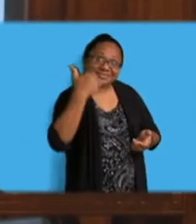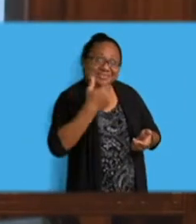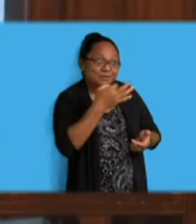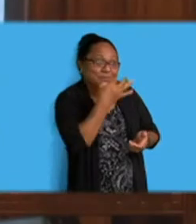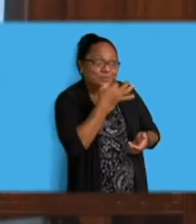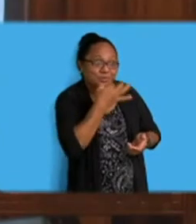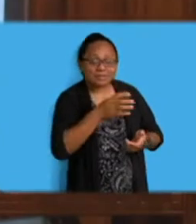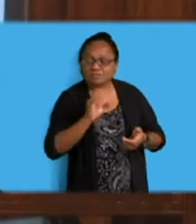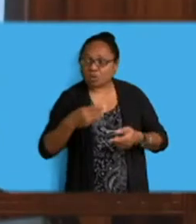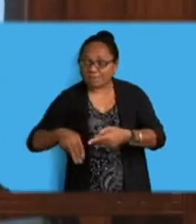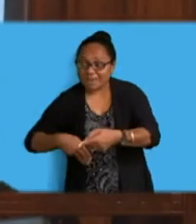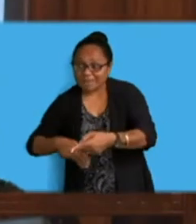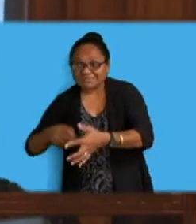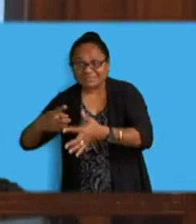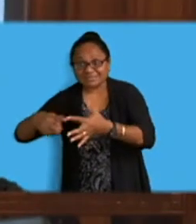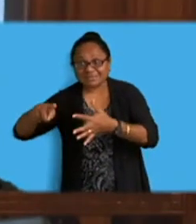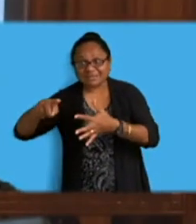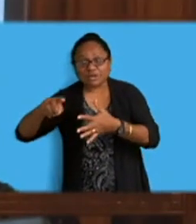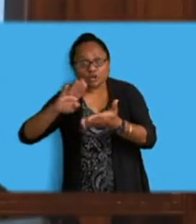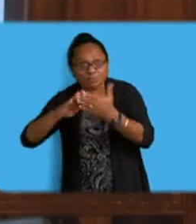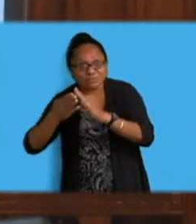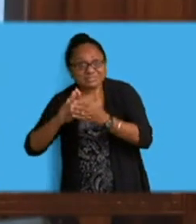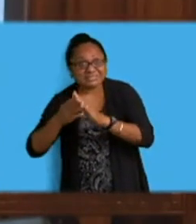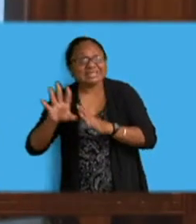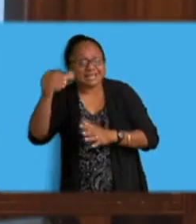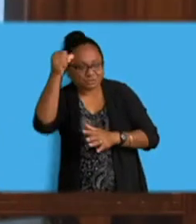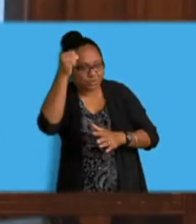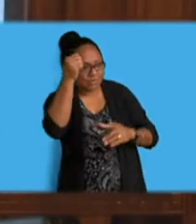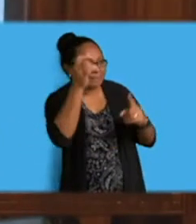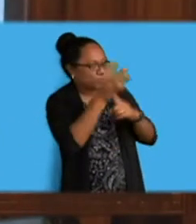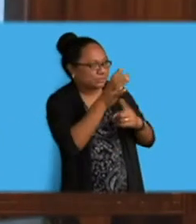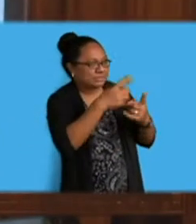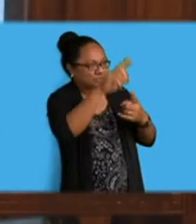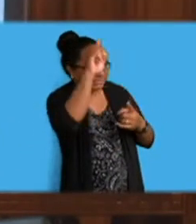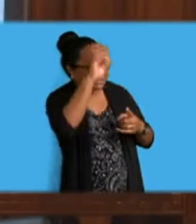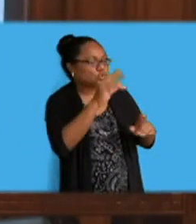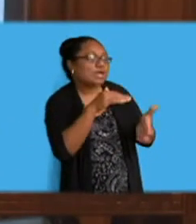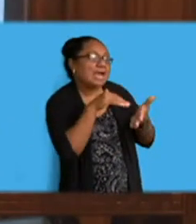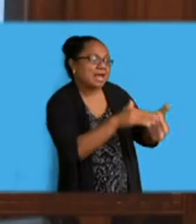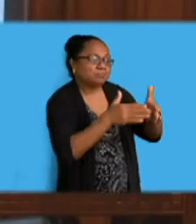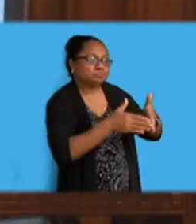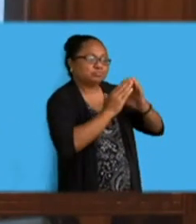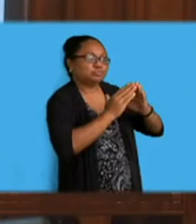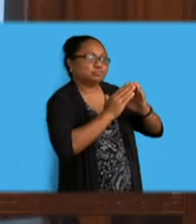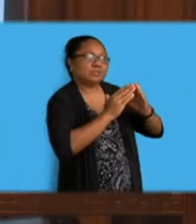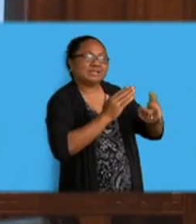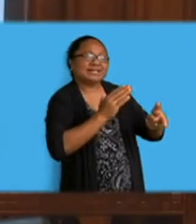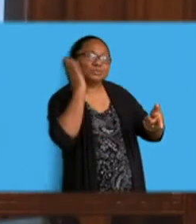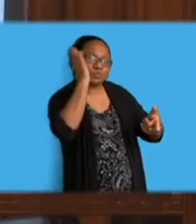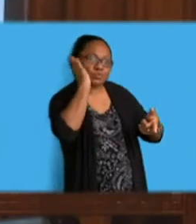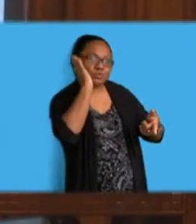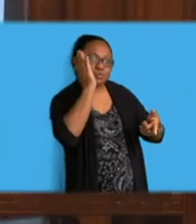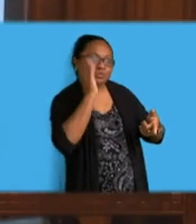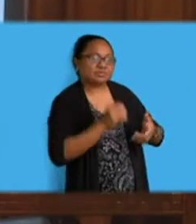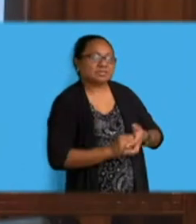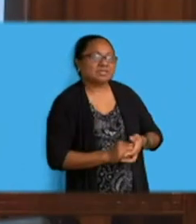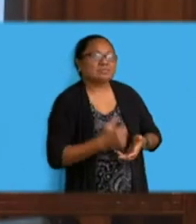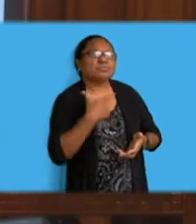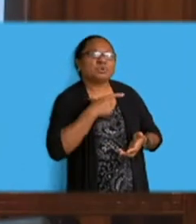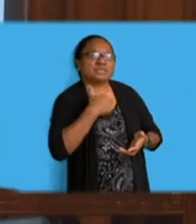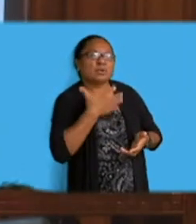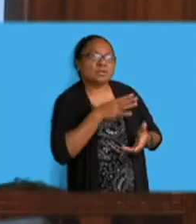about the importance of education in contributing to a stable, peaceful, and growing future